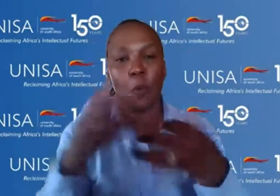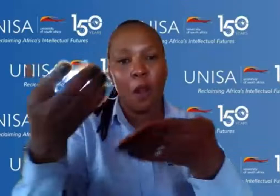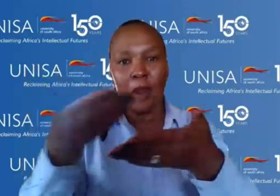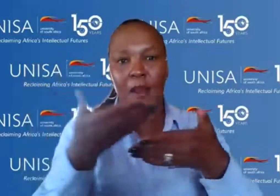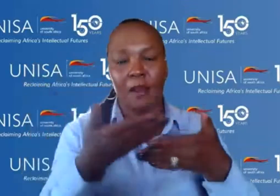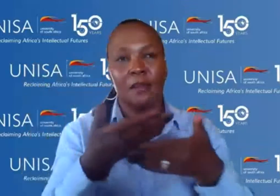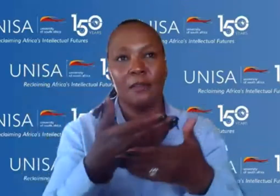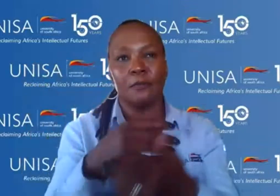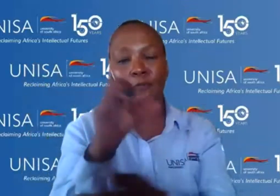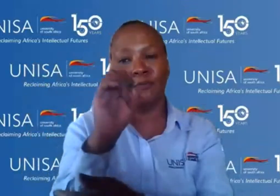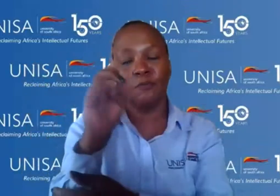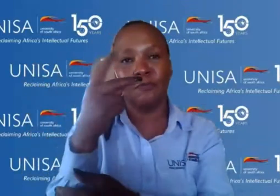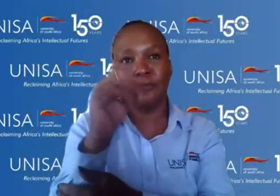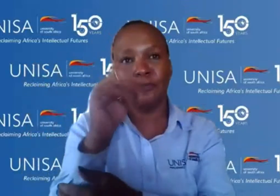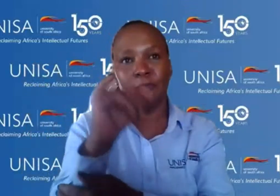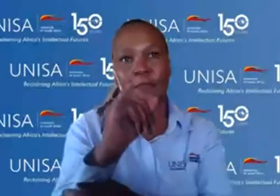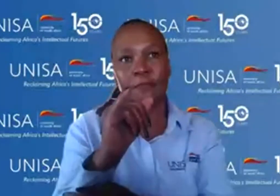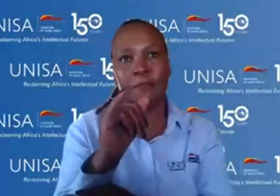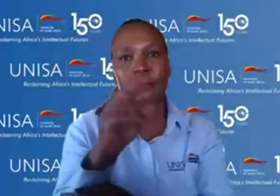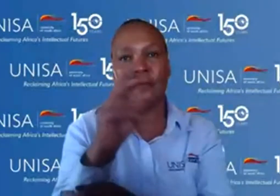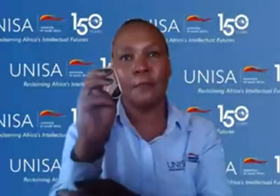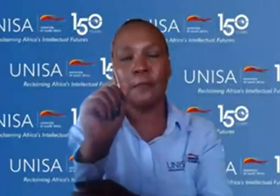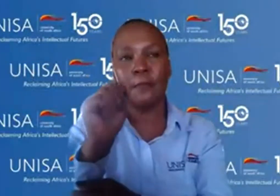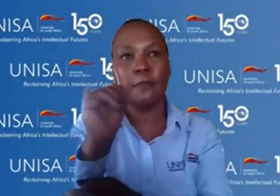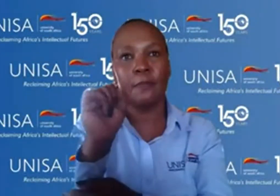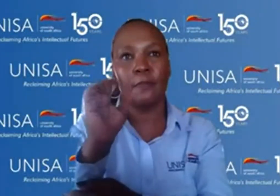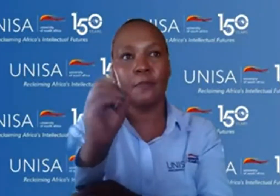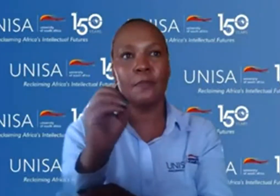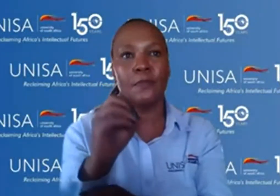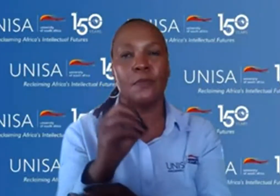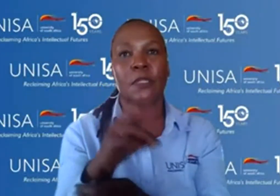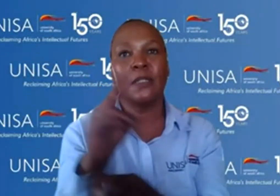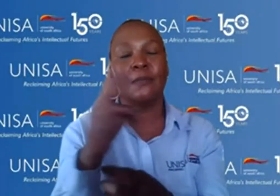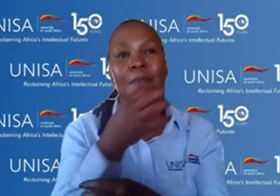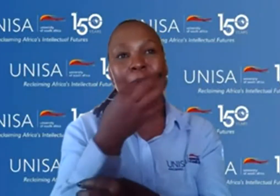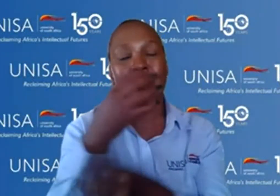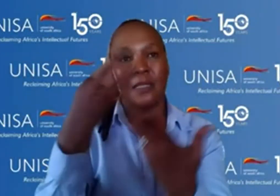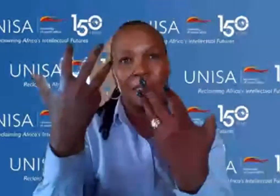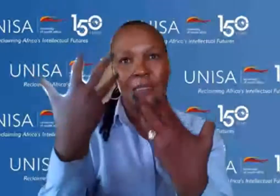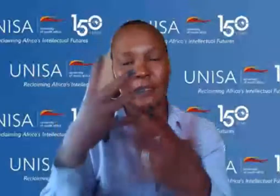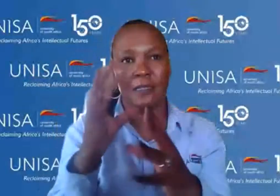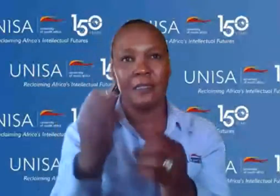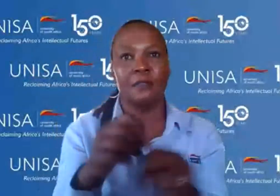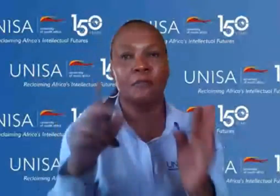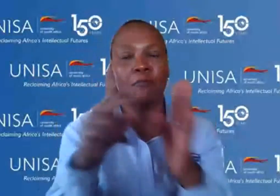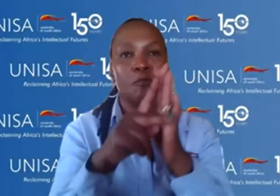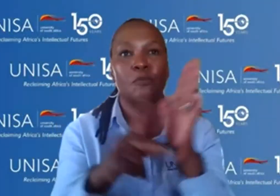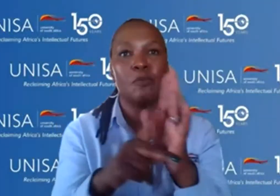Sophie Mabazo. She did say that she had a problem with her internet